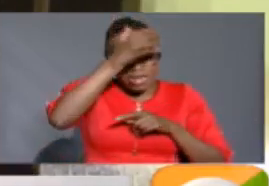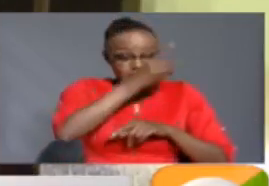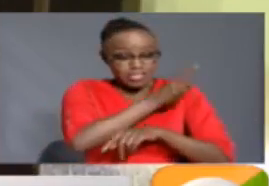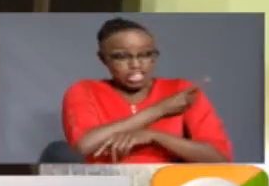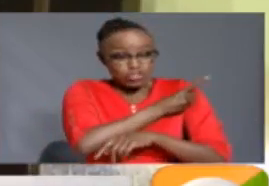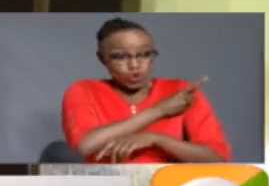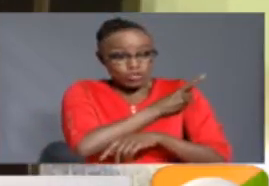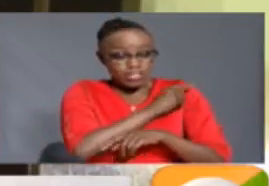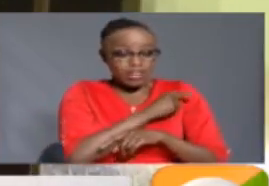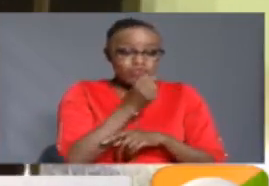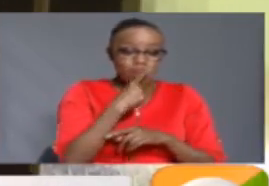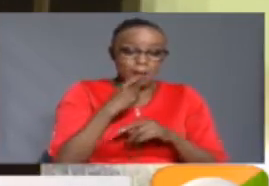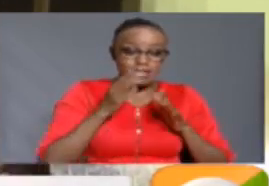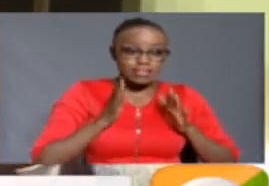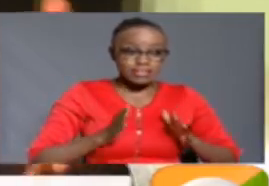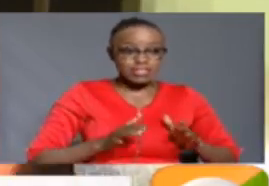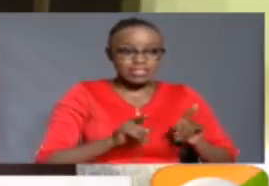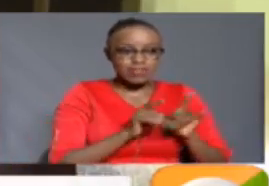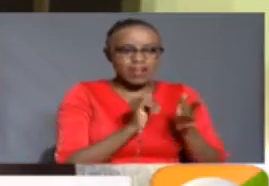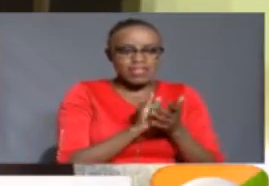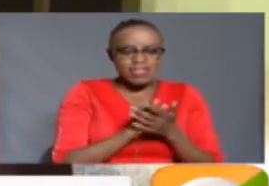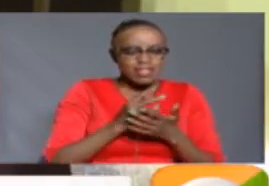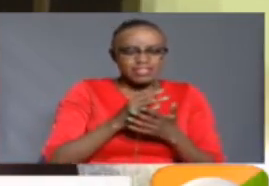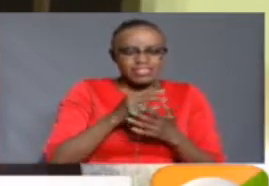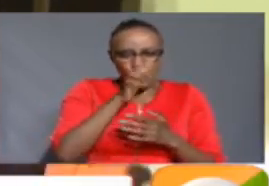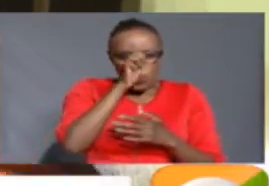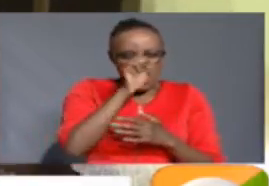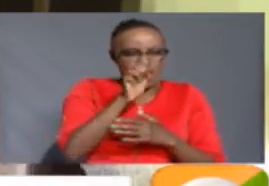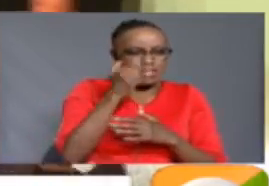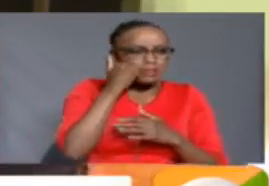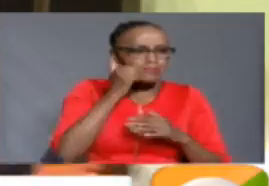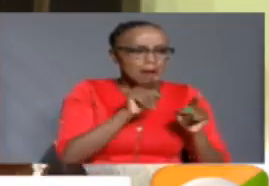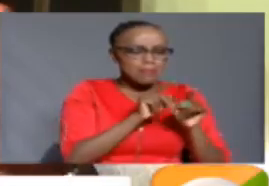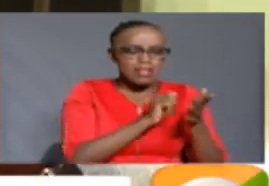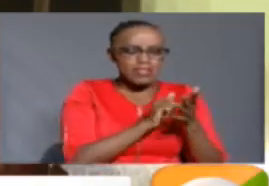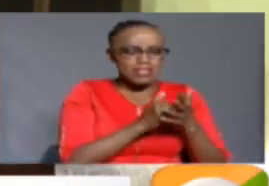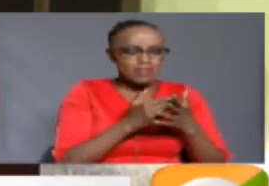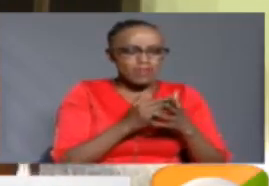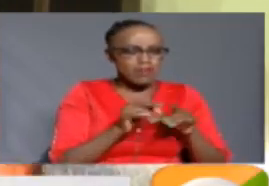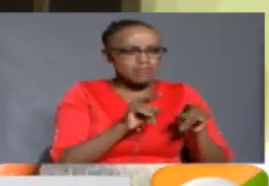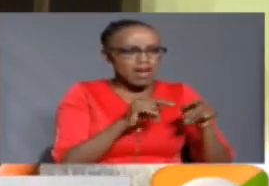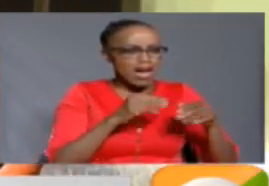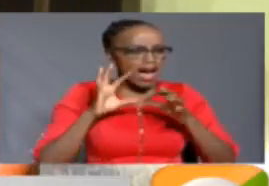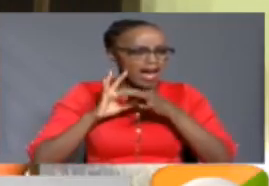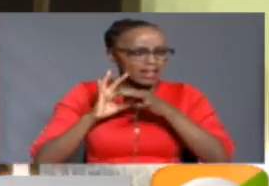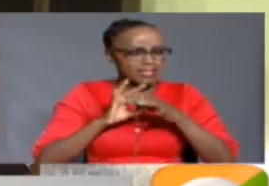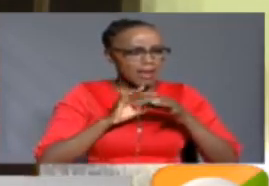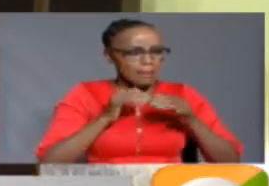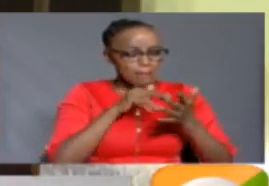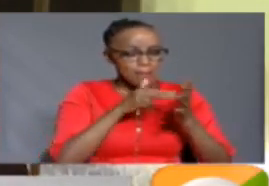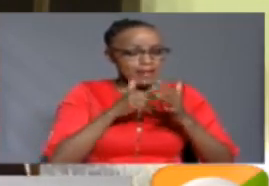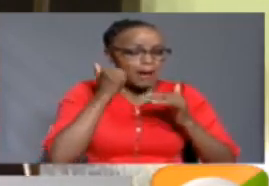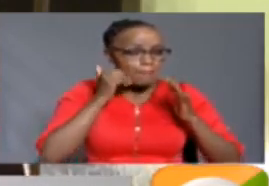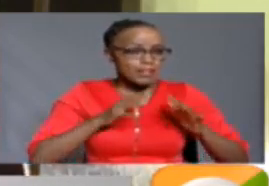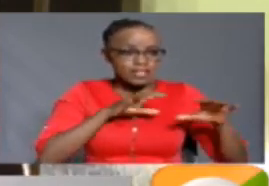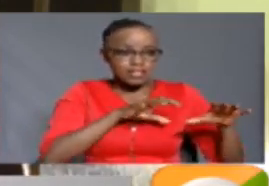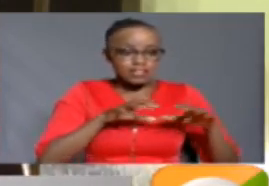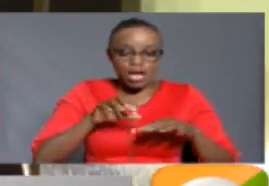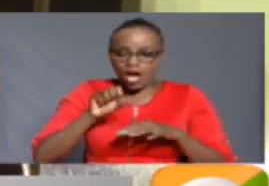doctors, pharmacists have also disregarded the patients. It's a culture that goes back and forth, so the patient suffers. Okay.